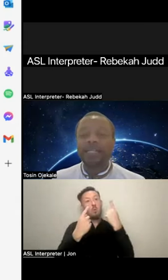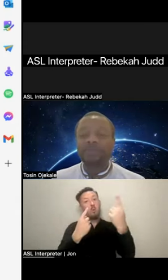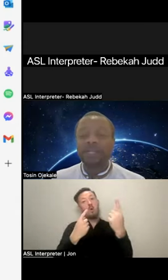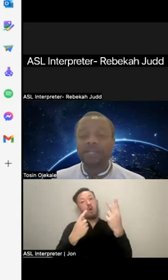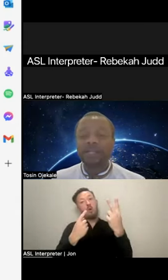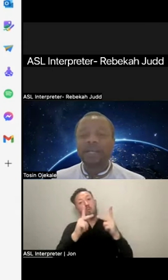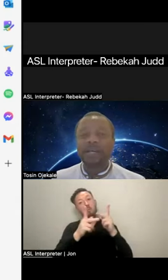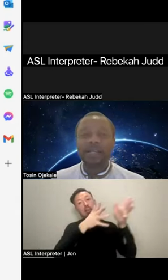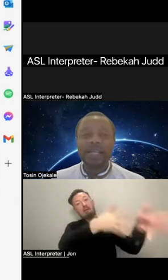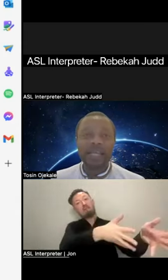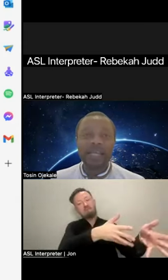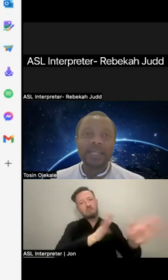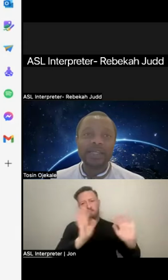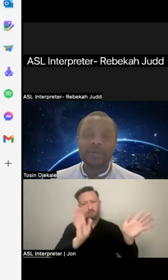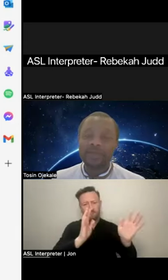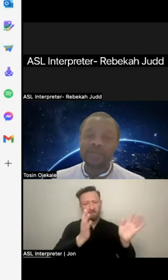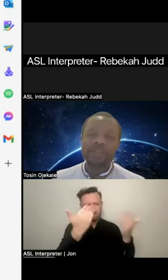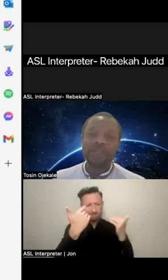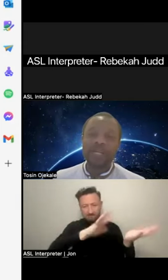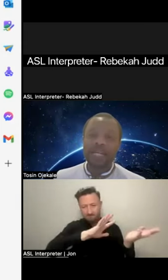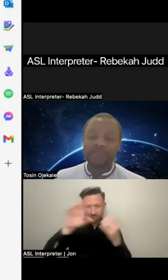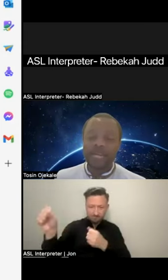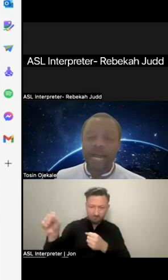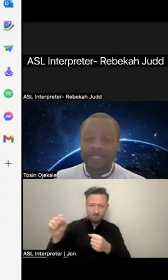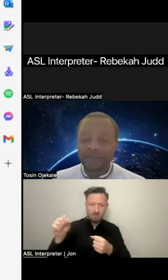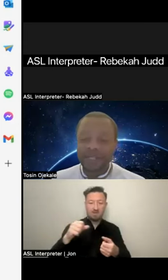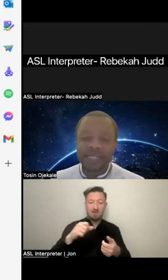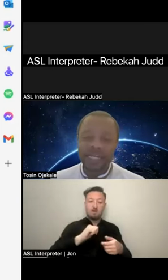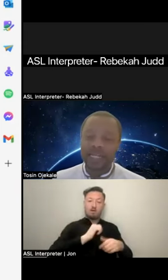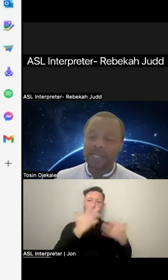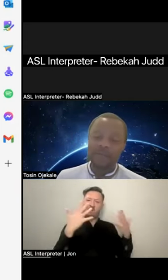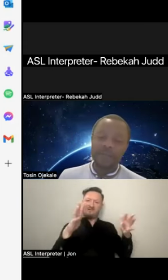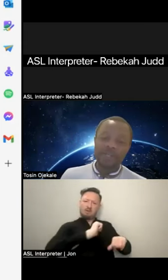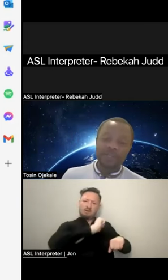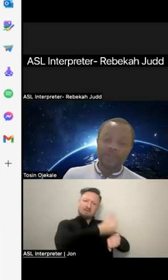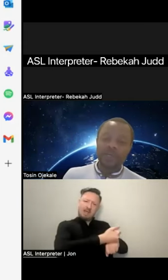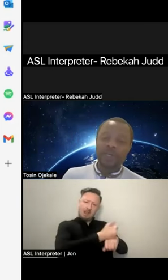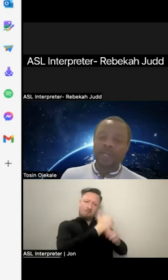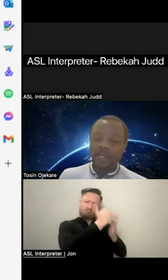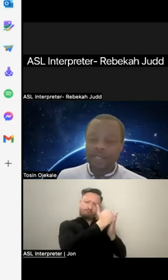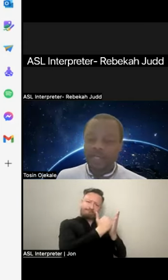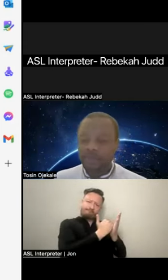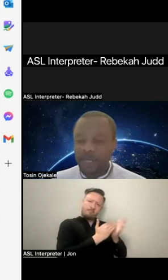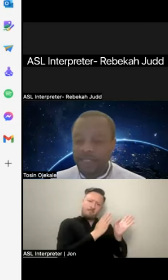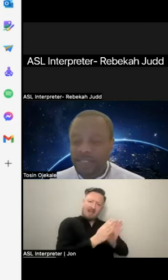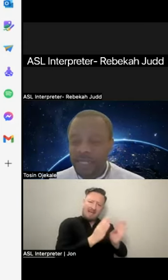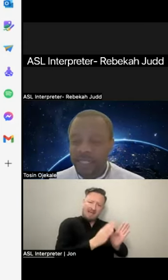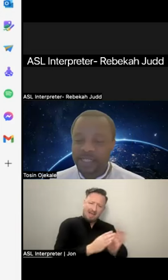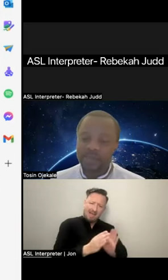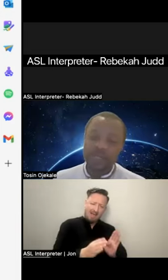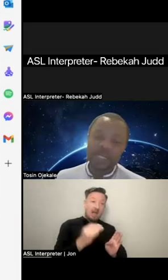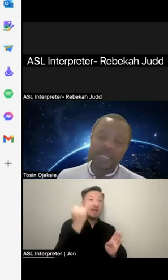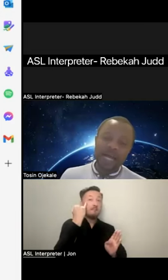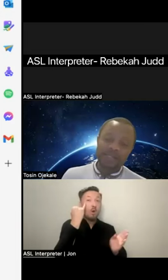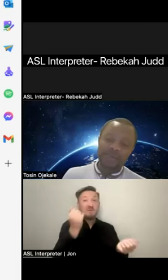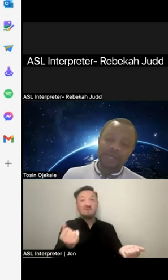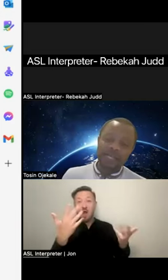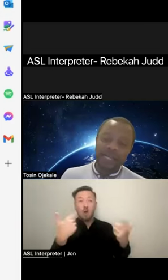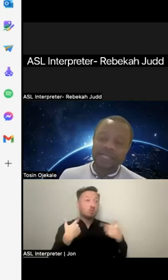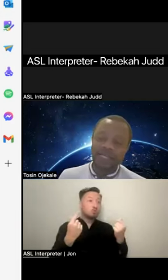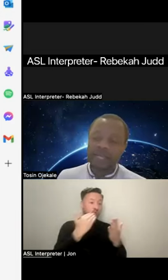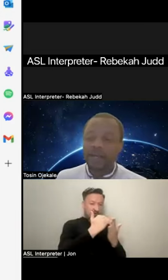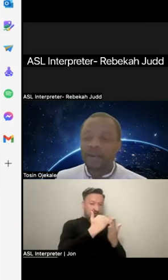plan has been taken into consideration and has been activated and everything. So inspect is the next one. And the last